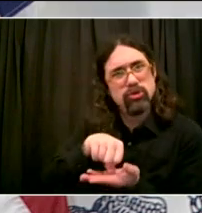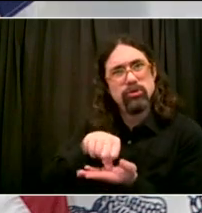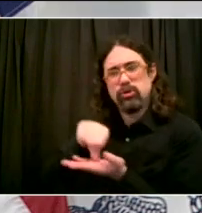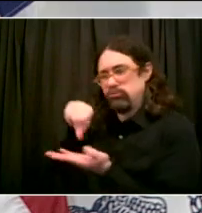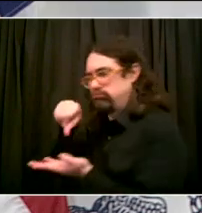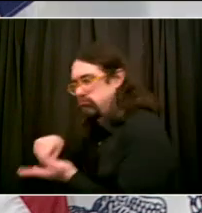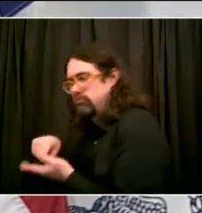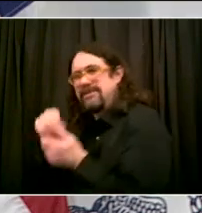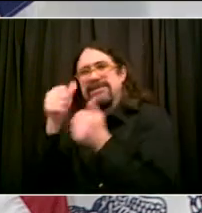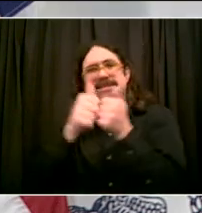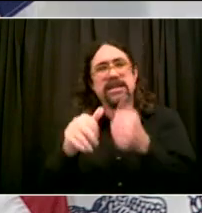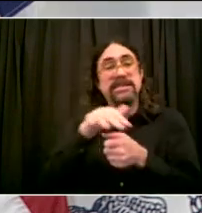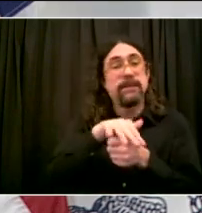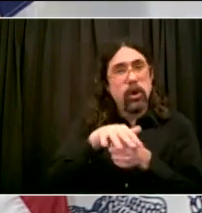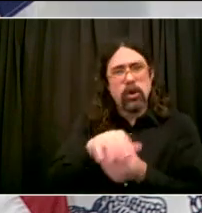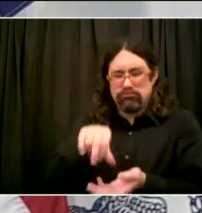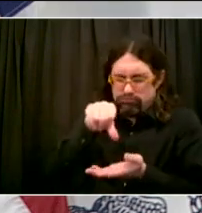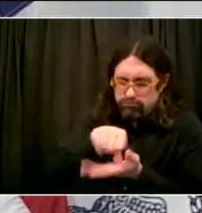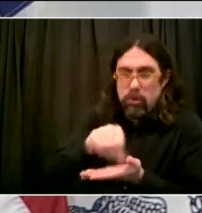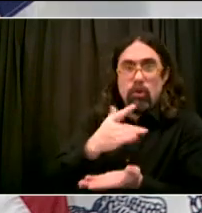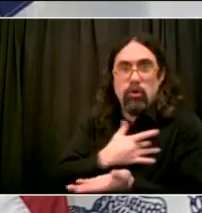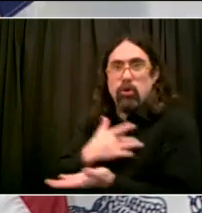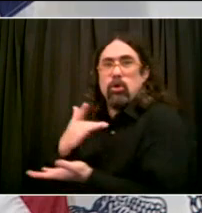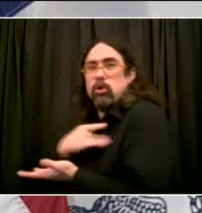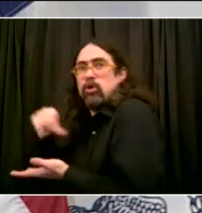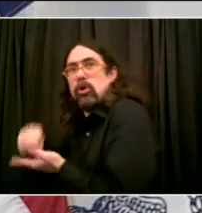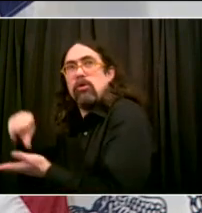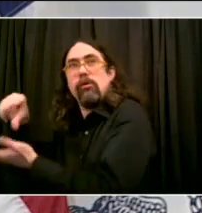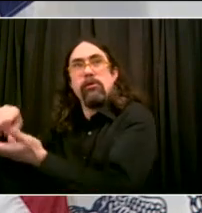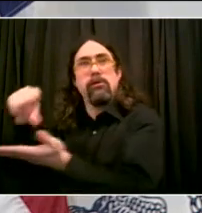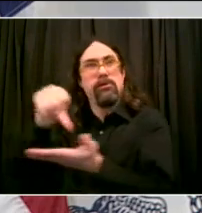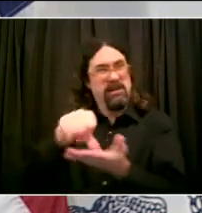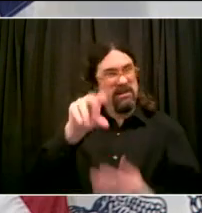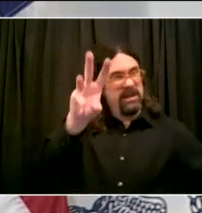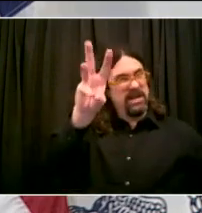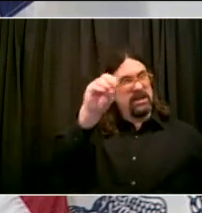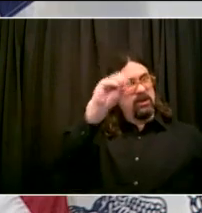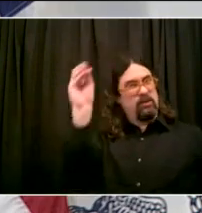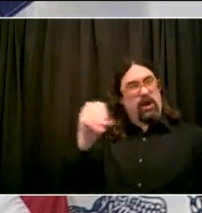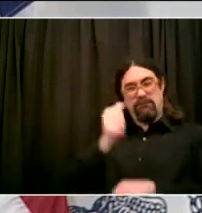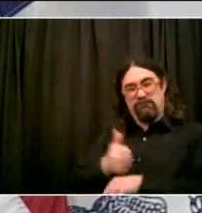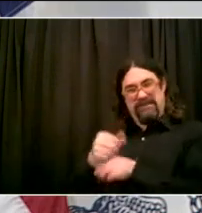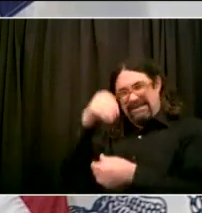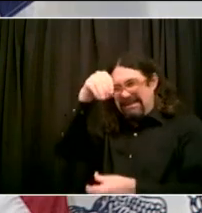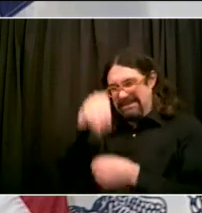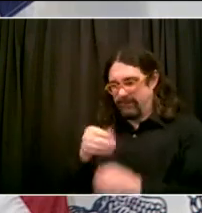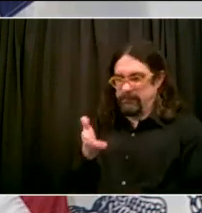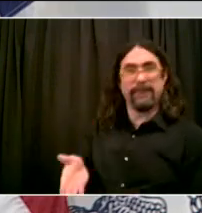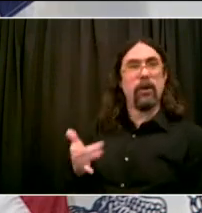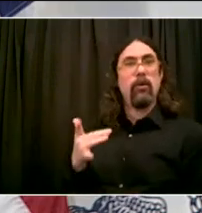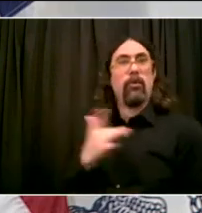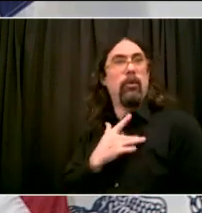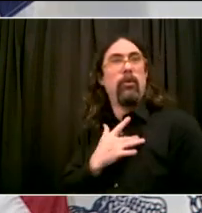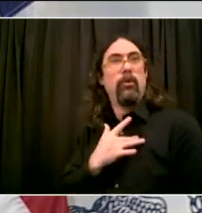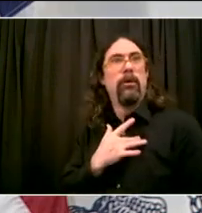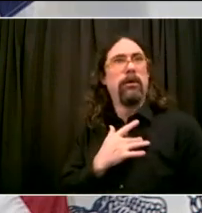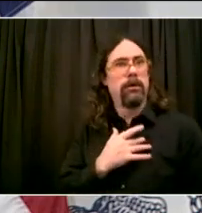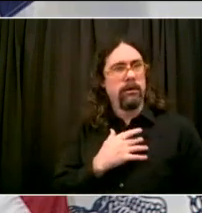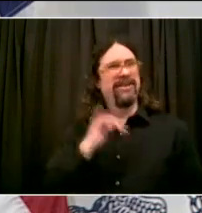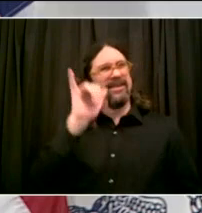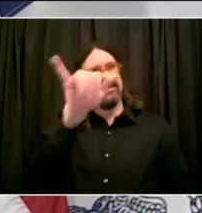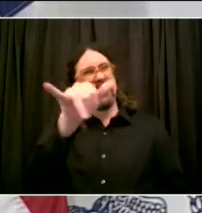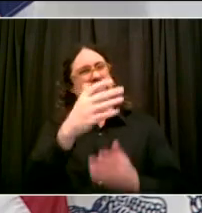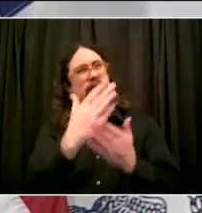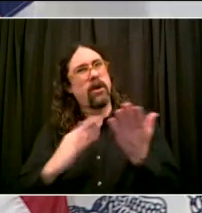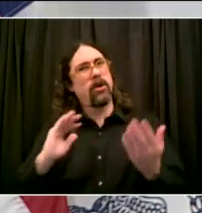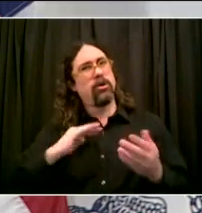working with community leaders, clergy, grassroots organizations, neighborhood-based clinics to get the word out, to